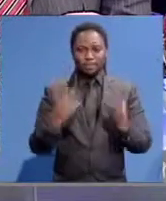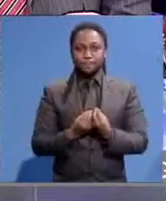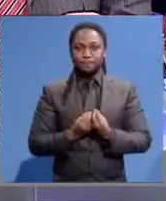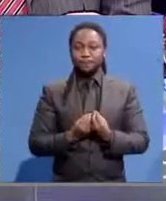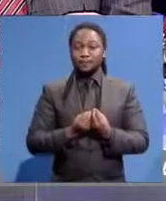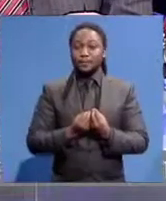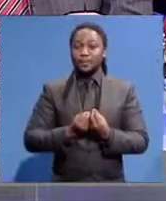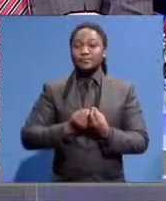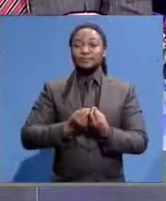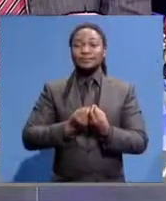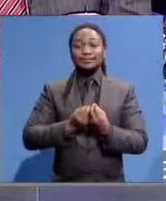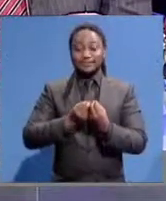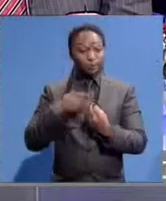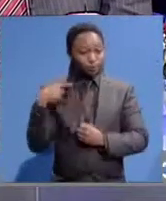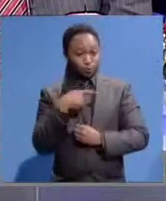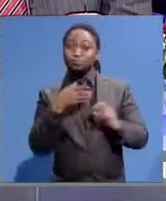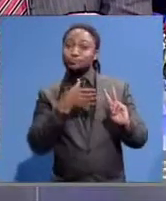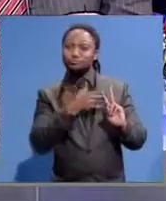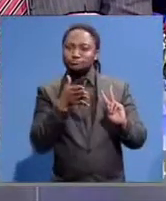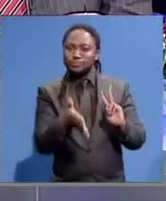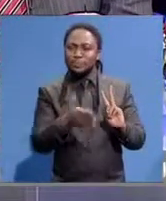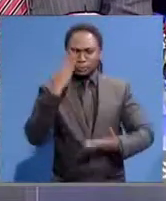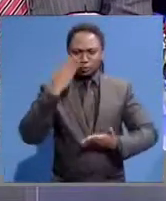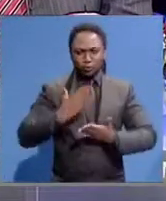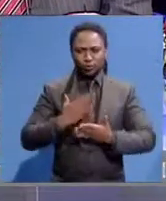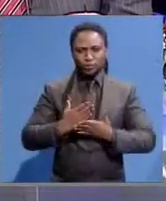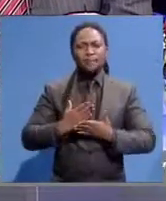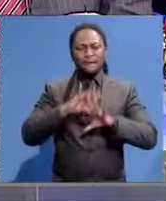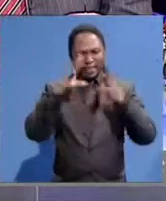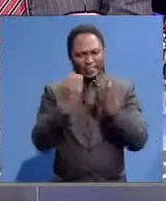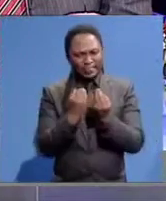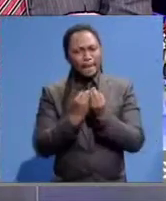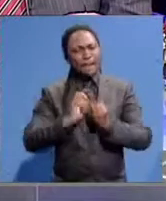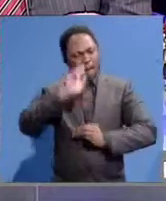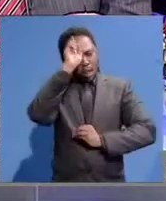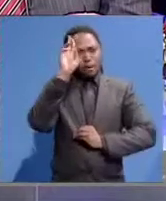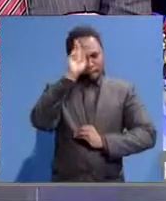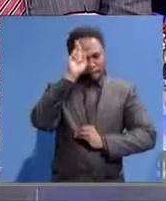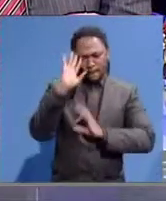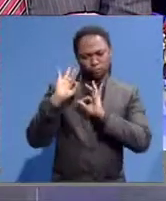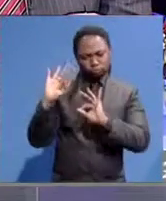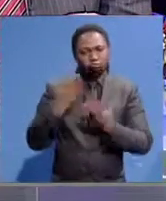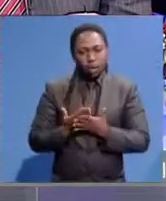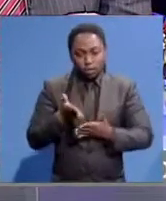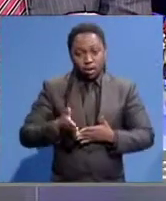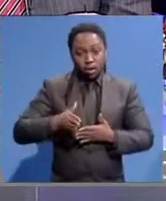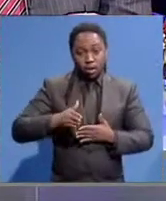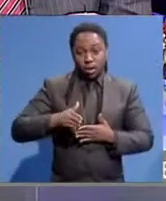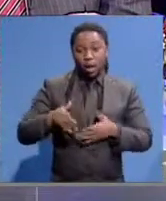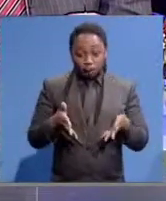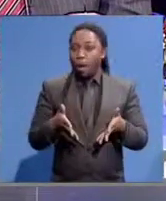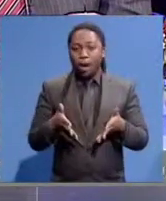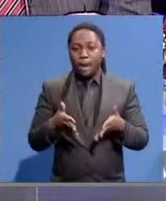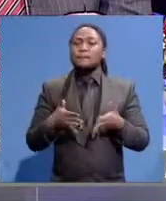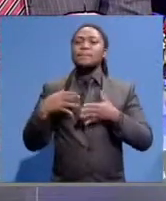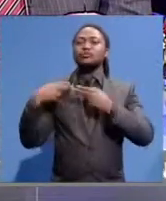exactly why you are here, Vern, to ensure that this legacy actually continues, not only, you know, for us here, but for generations to come.